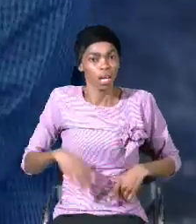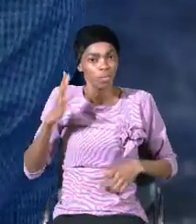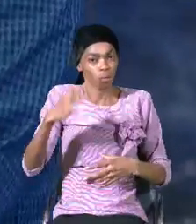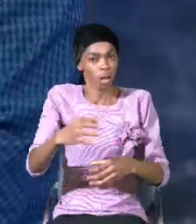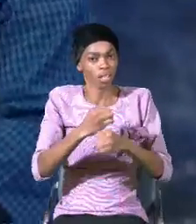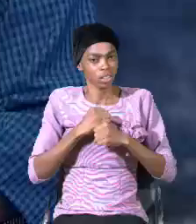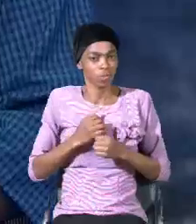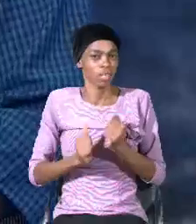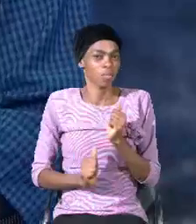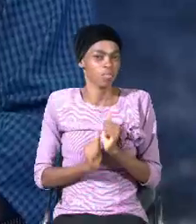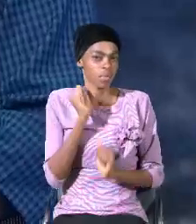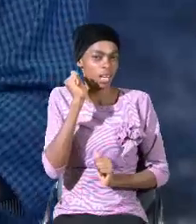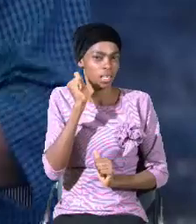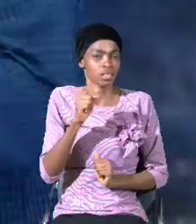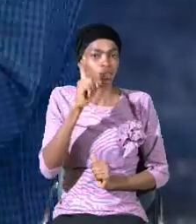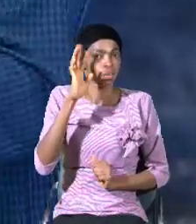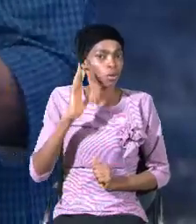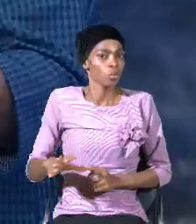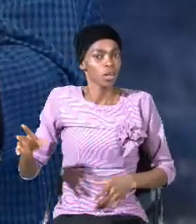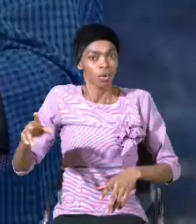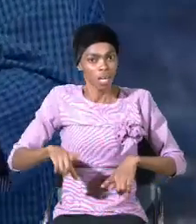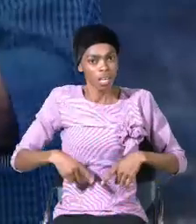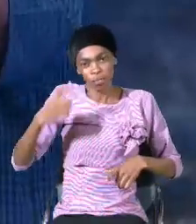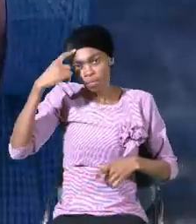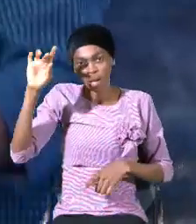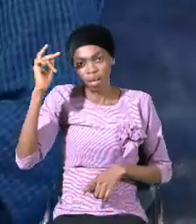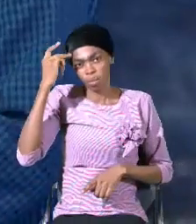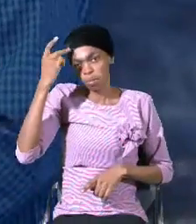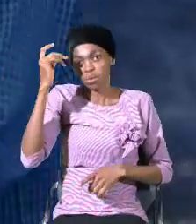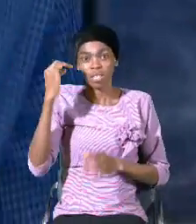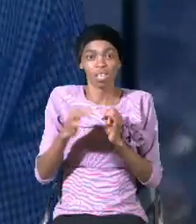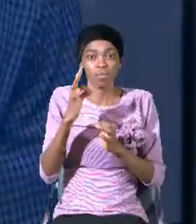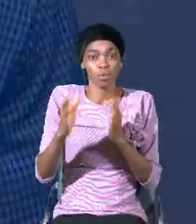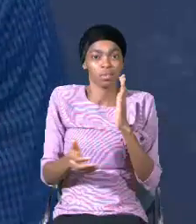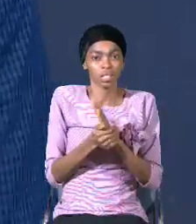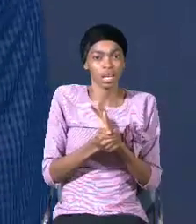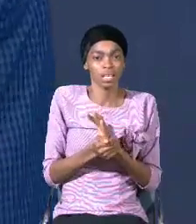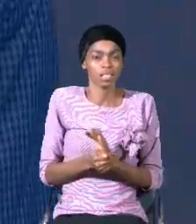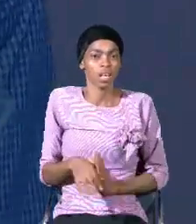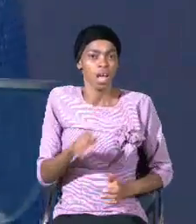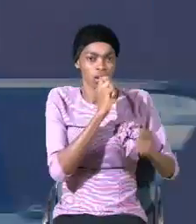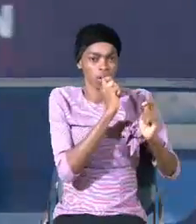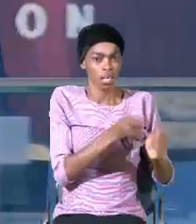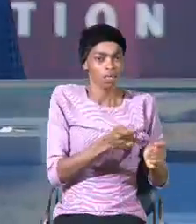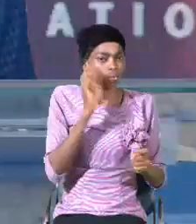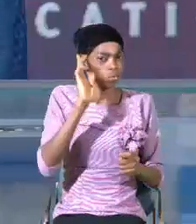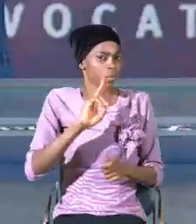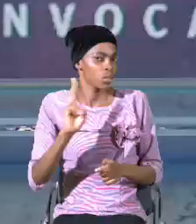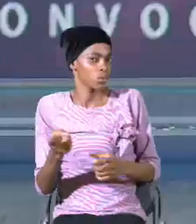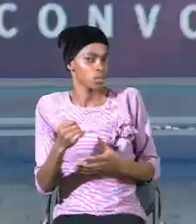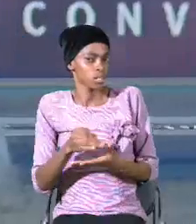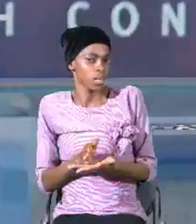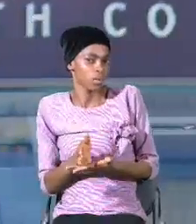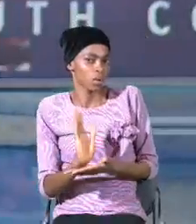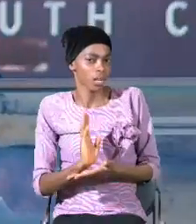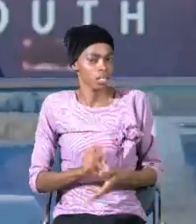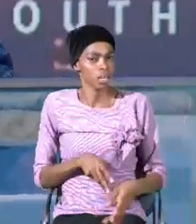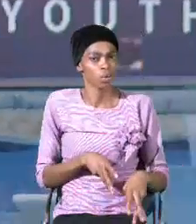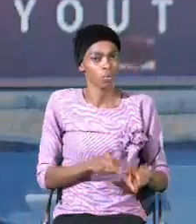must drive for a purpose. If your talents are going to be made use of in the right way and in the